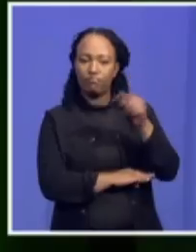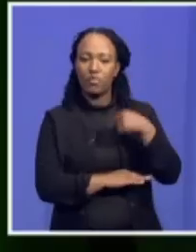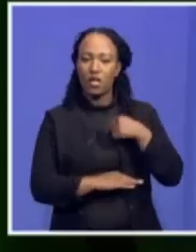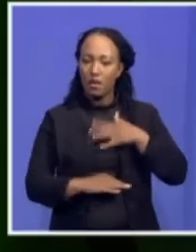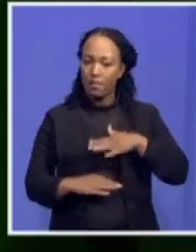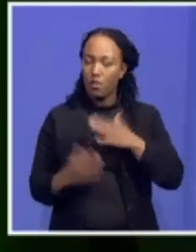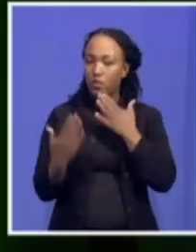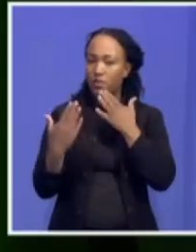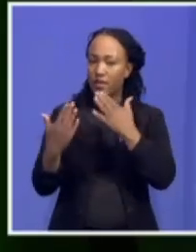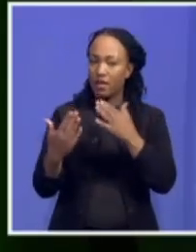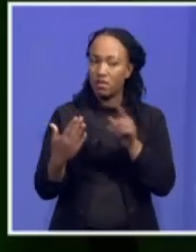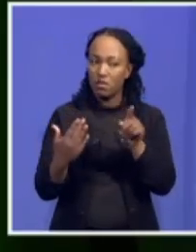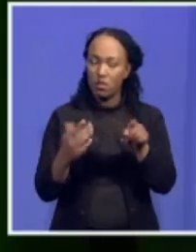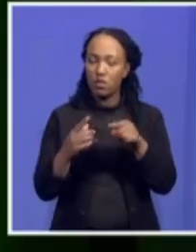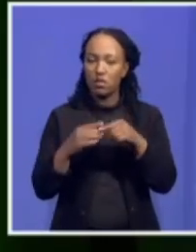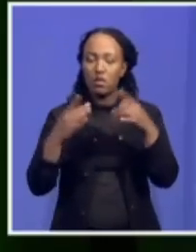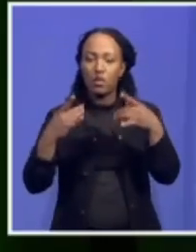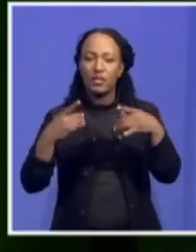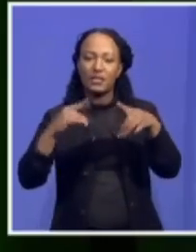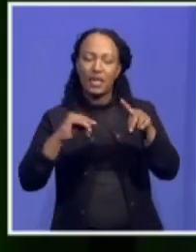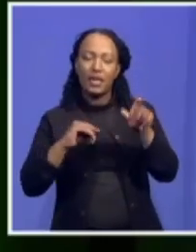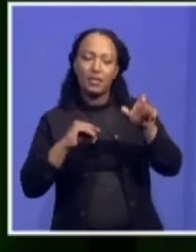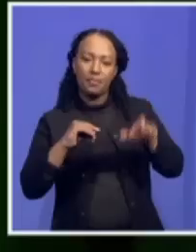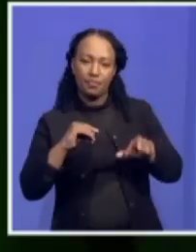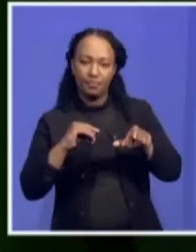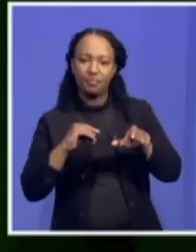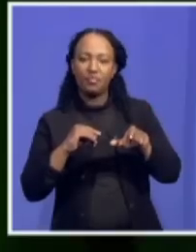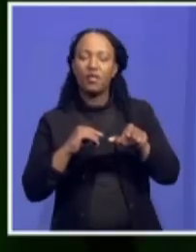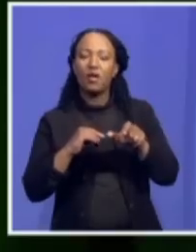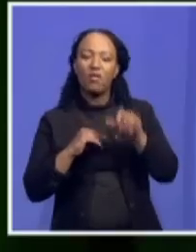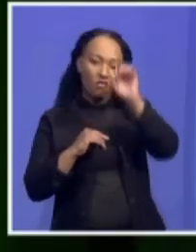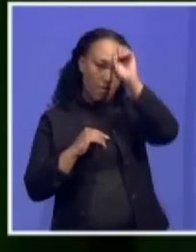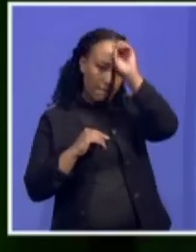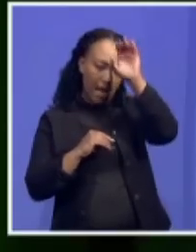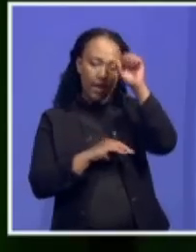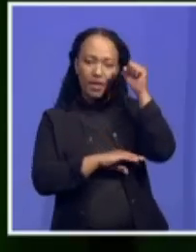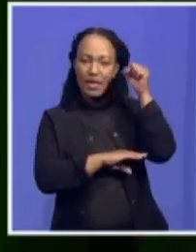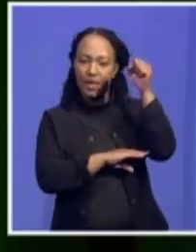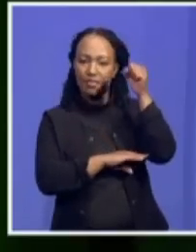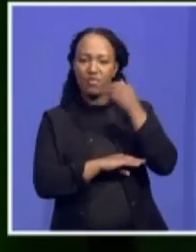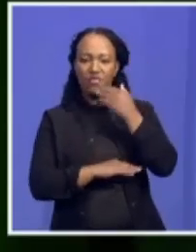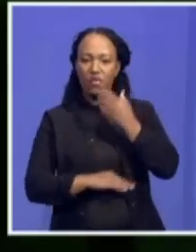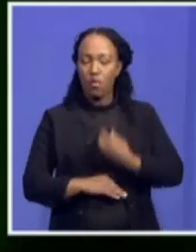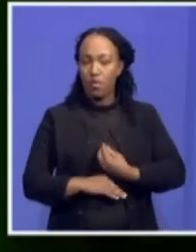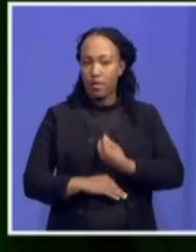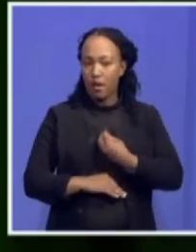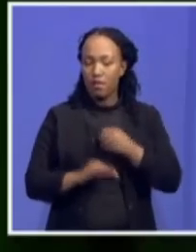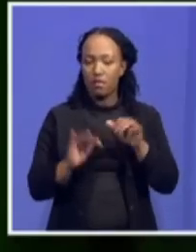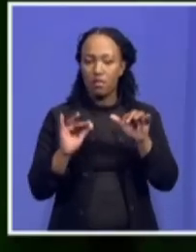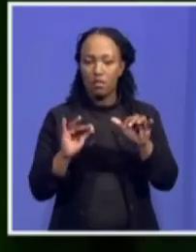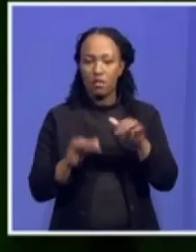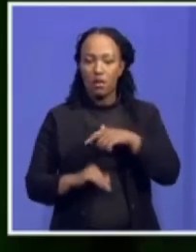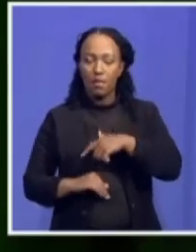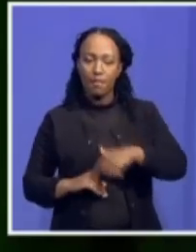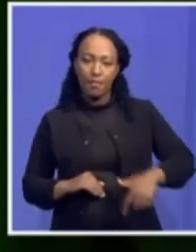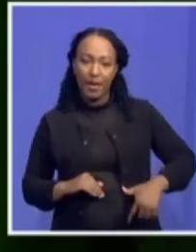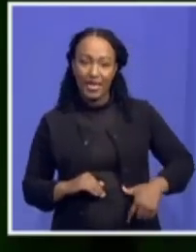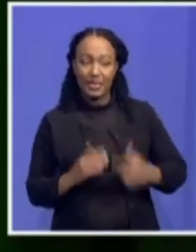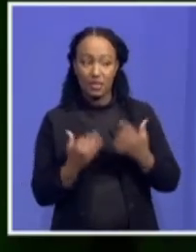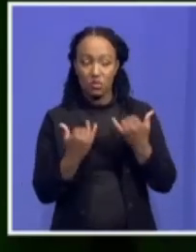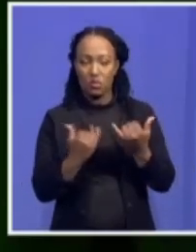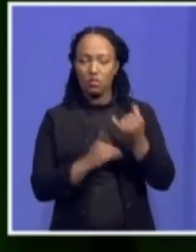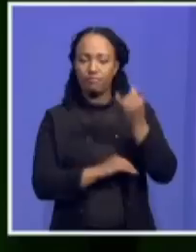and the chairman of the Mining Indaba for creating a platform for young people. The President's words this